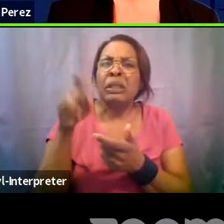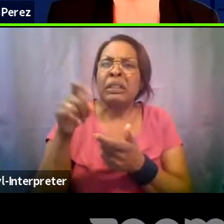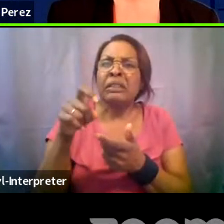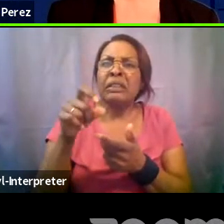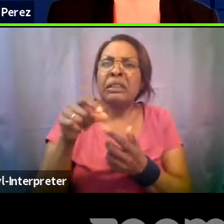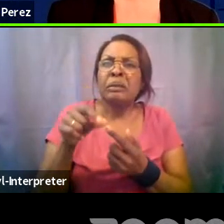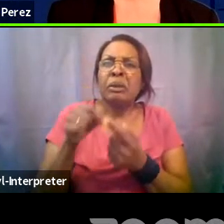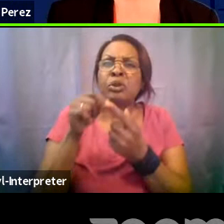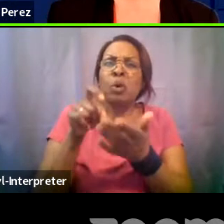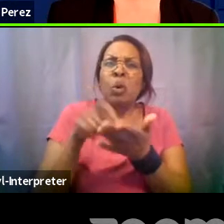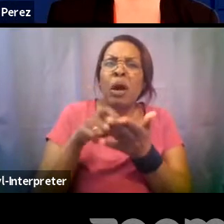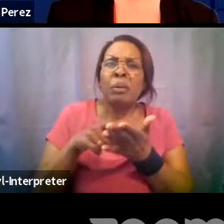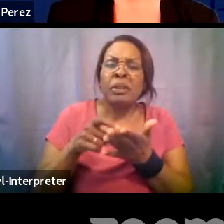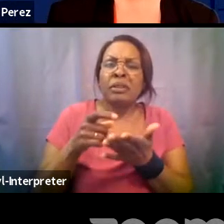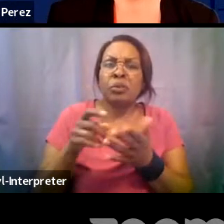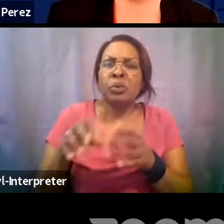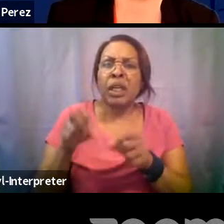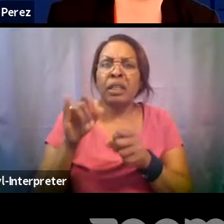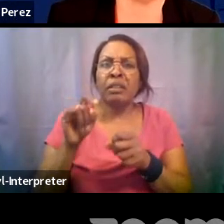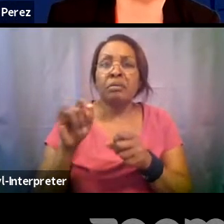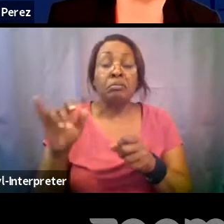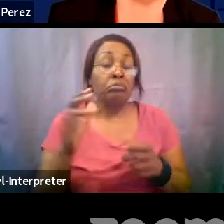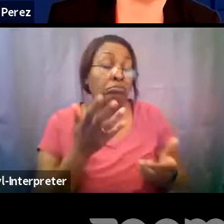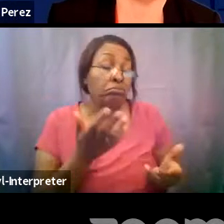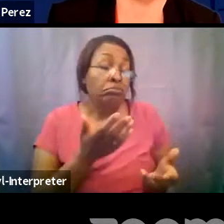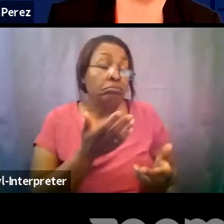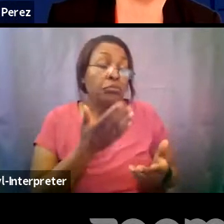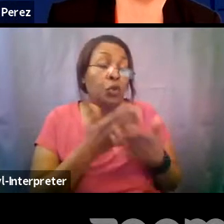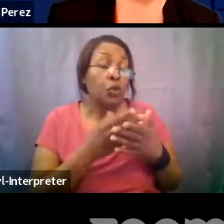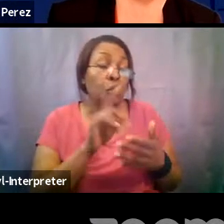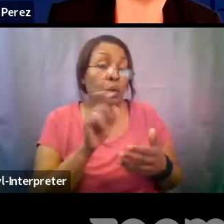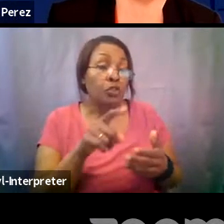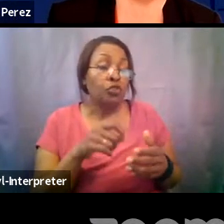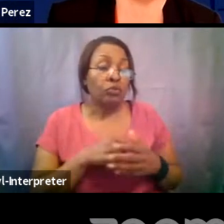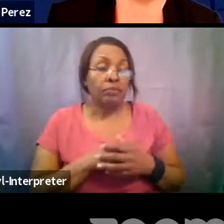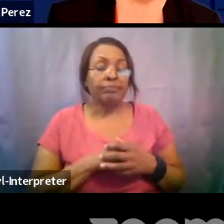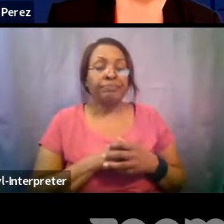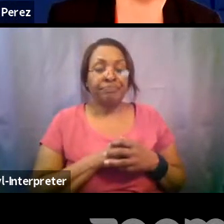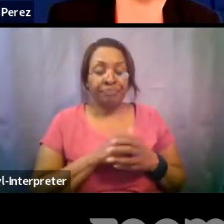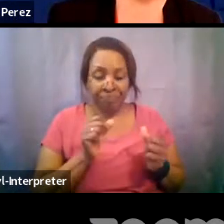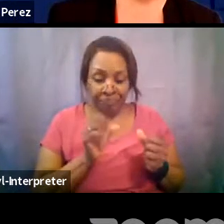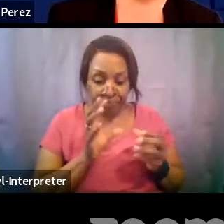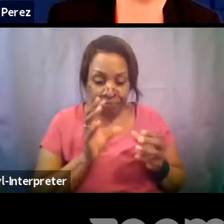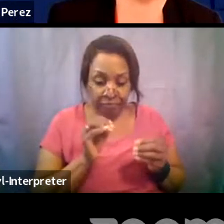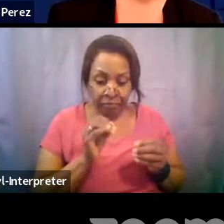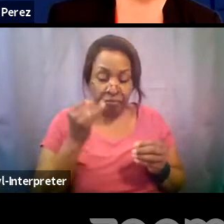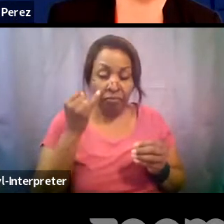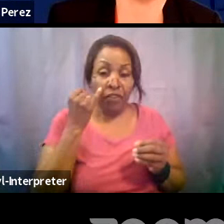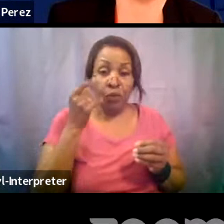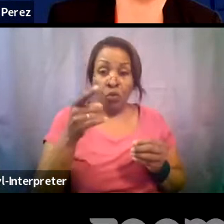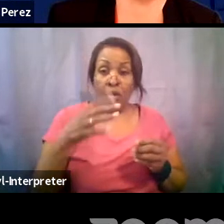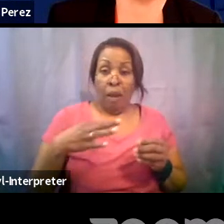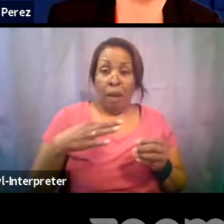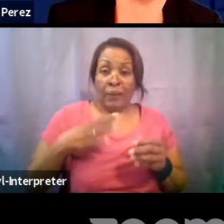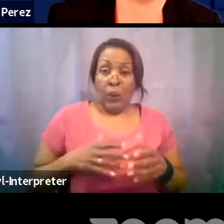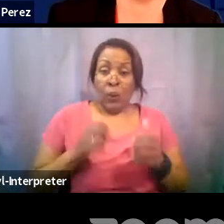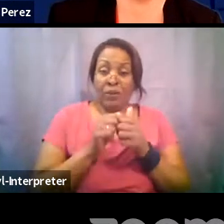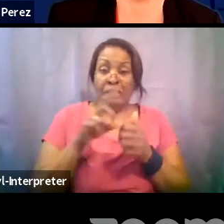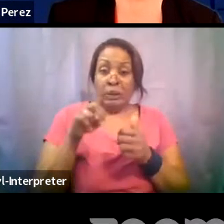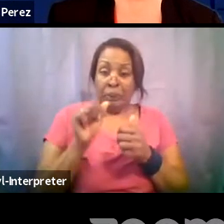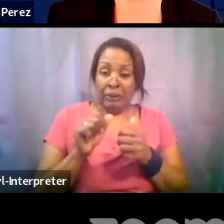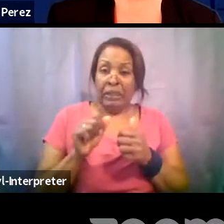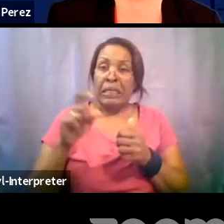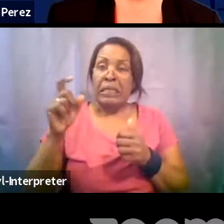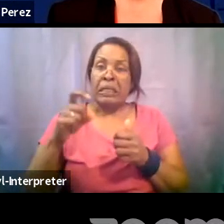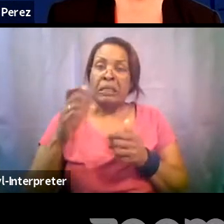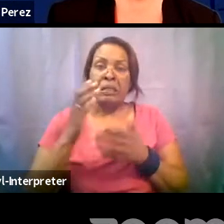special requirements to take the test? Okay, yeah, that's a good question. So if you're an applicant with a disability that would need